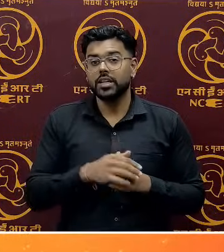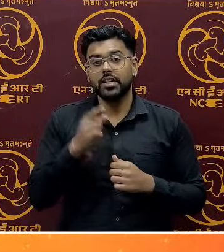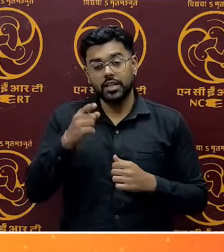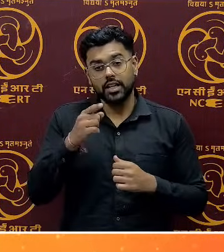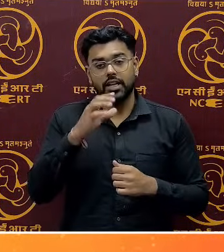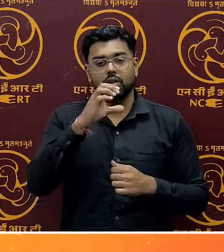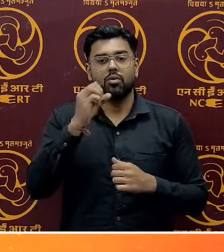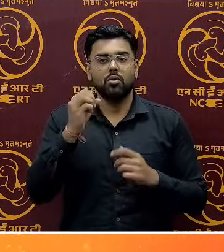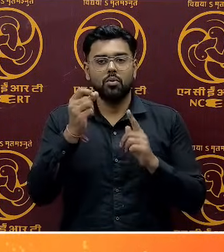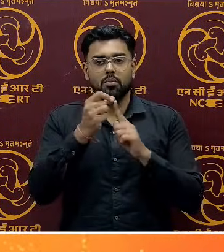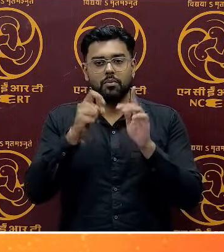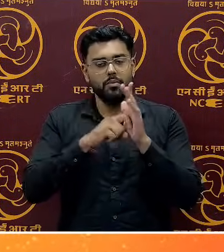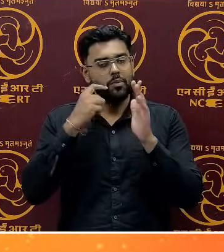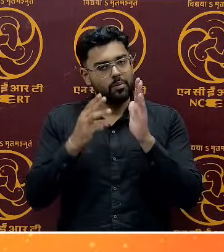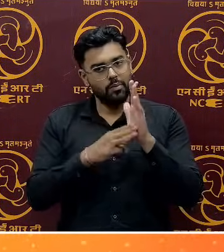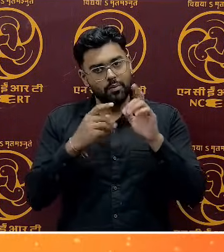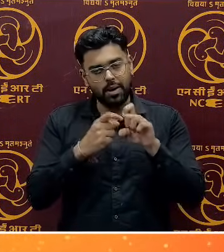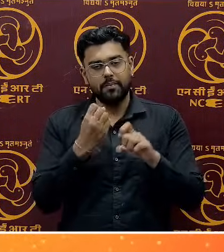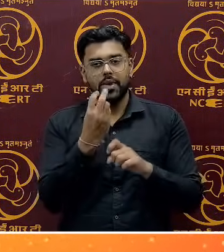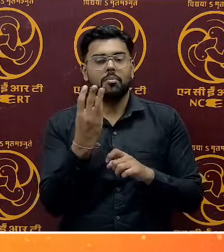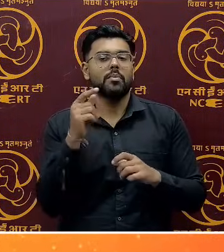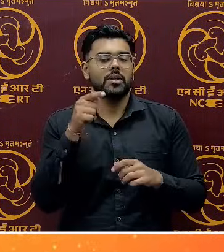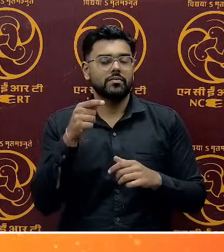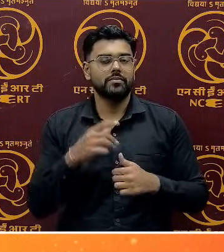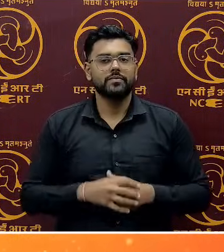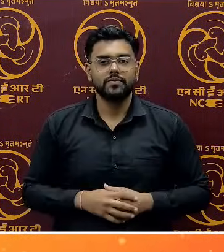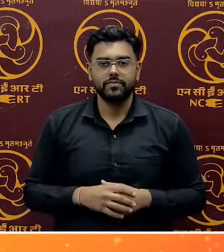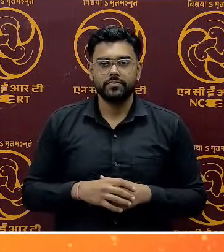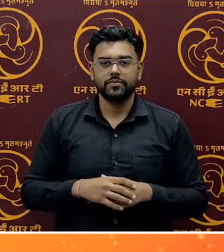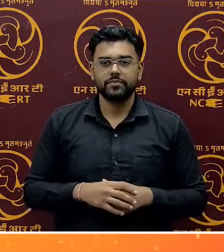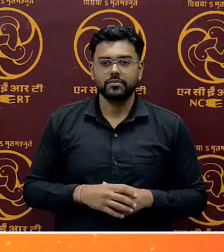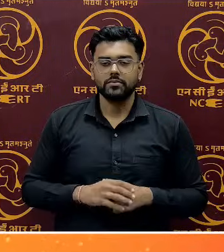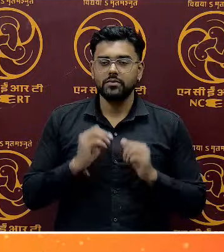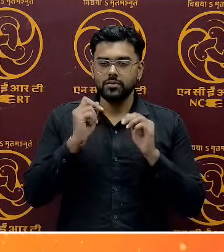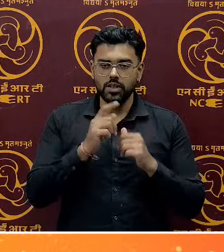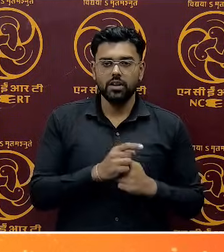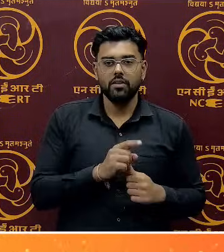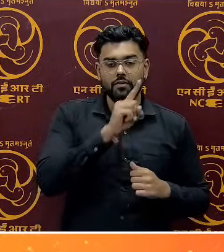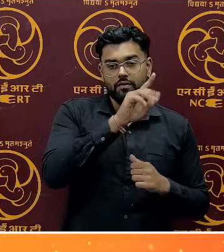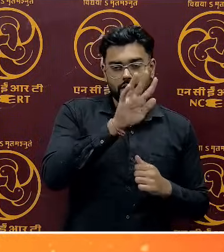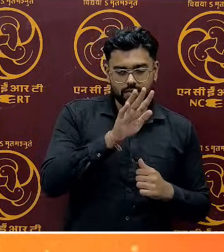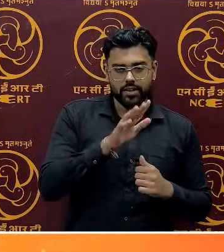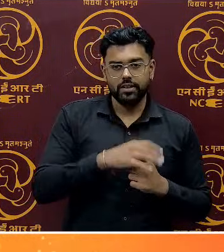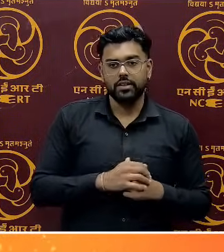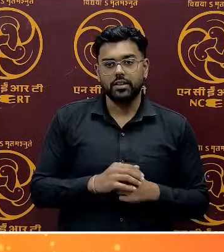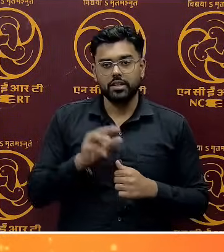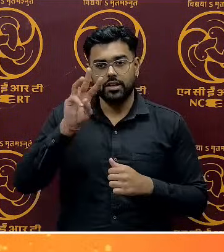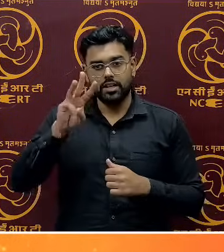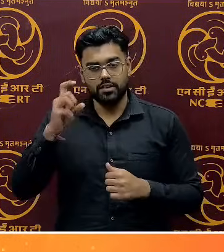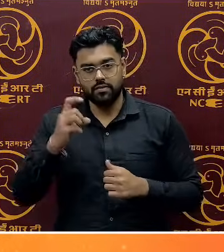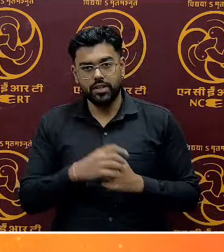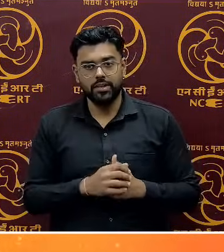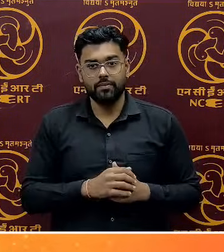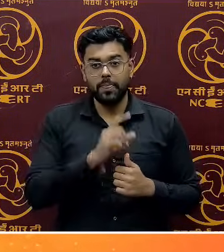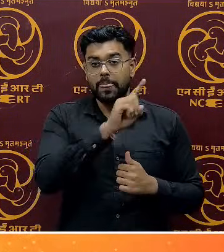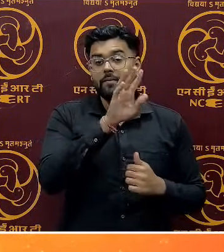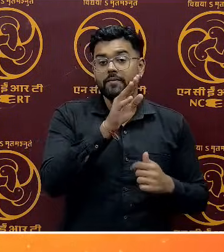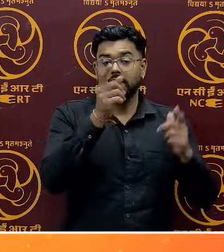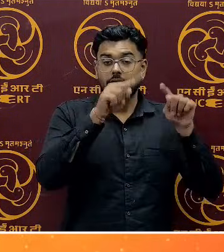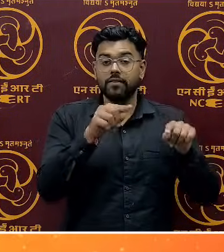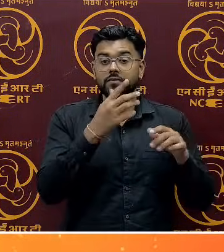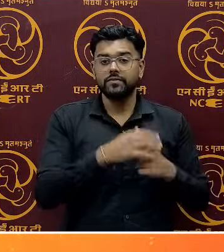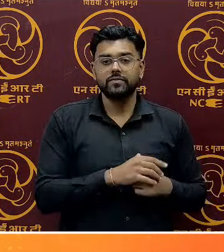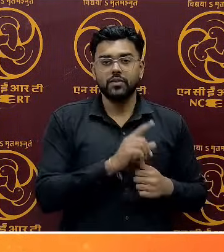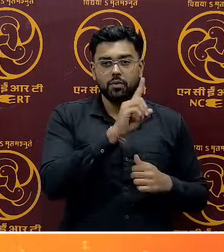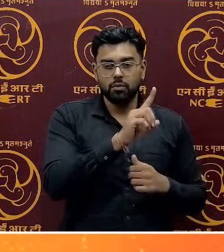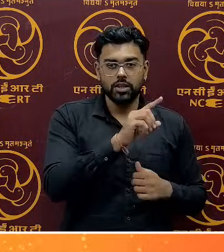co-prime numbers. I hope it is clear? Yes, ma'am. Okay. Now, what about 15 and 37, Harpreet? Factors of 15 are 1,